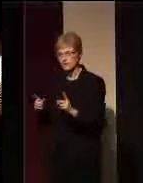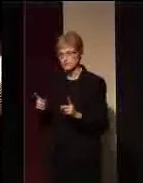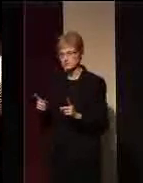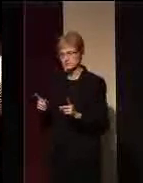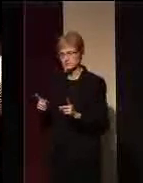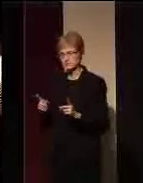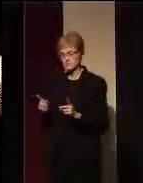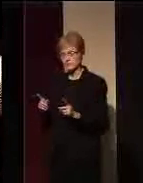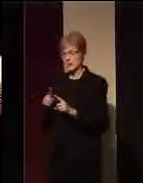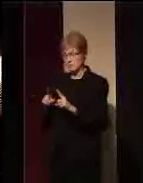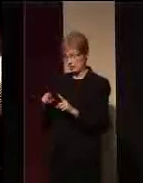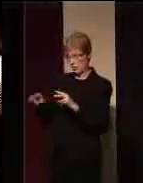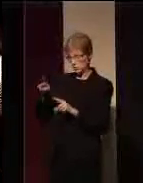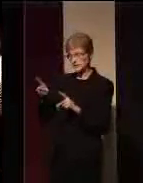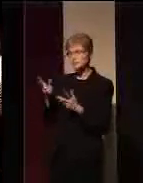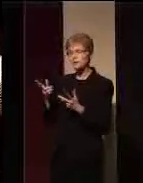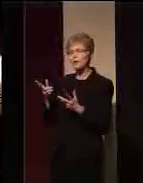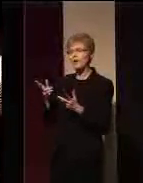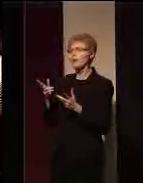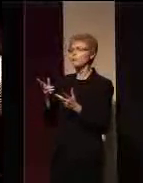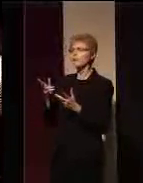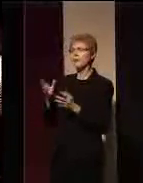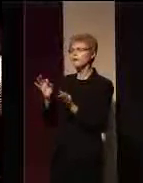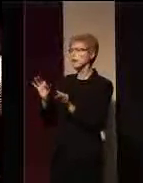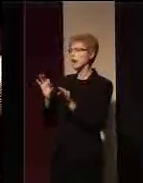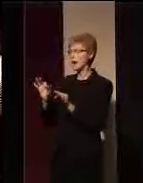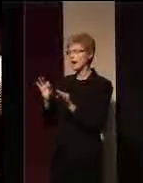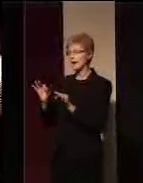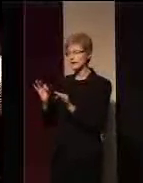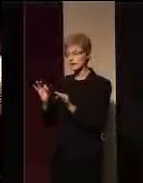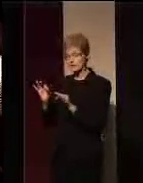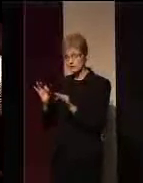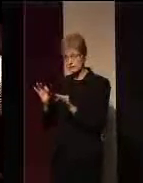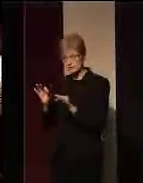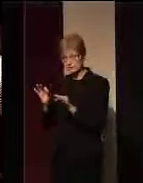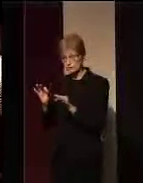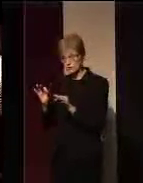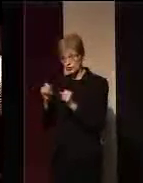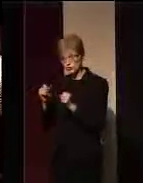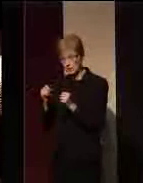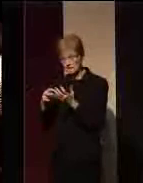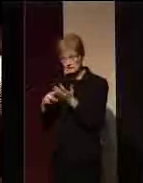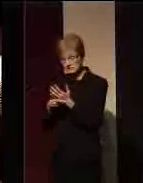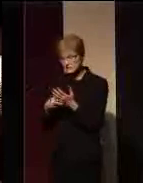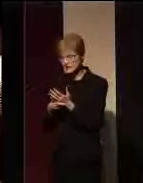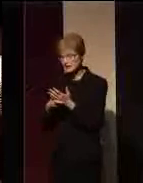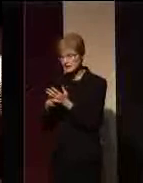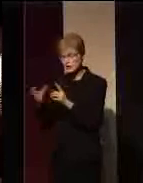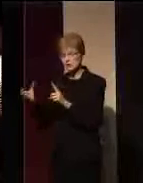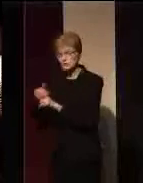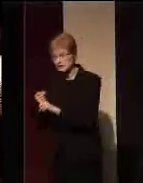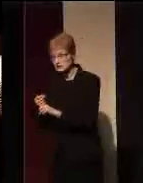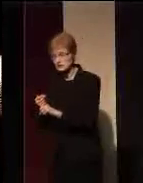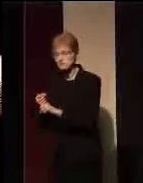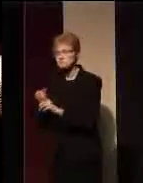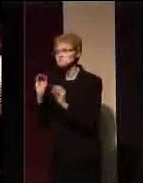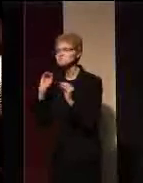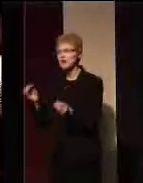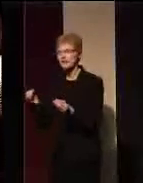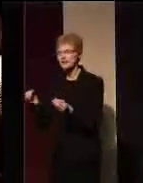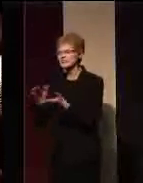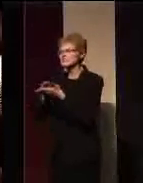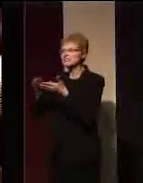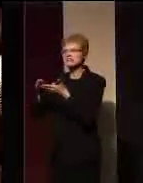disqualified because they don't have a driving while suspended. They wasn't arrested for a bench warrant. So they got the